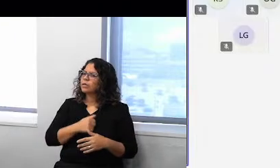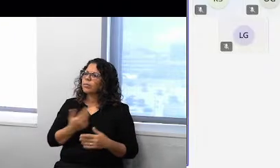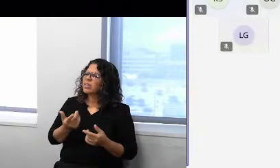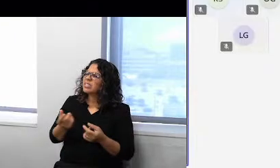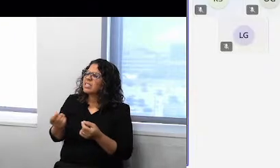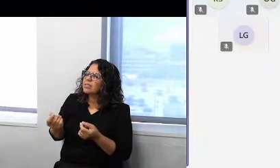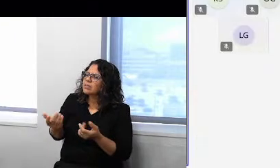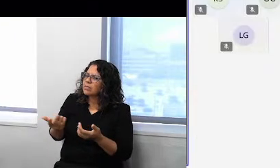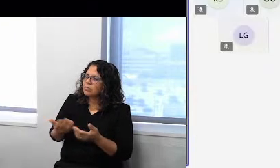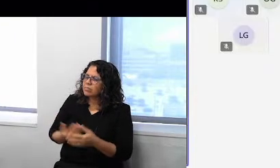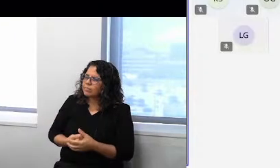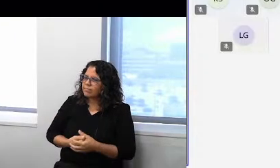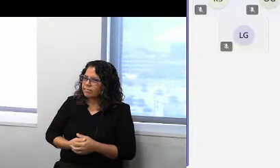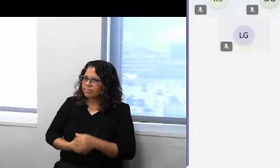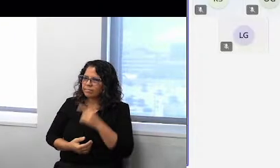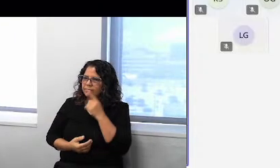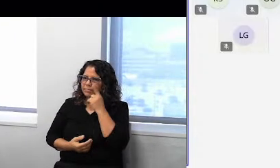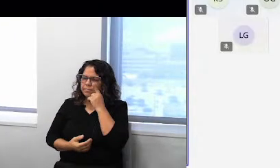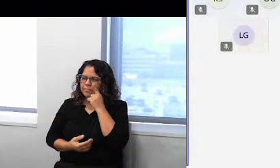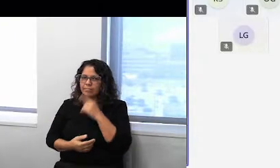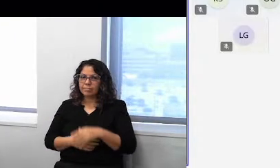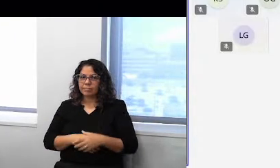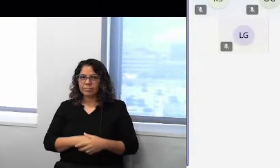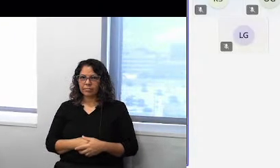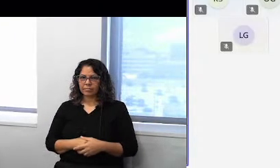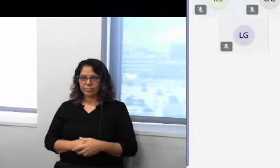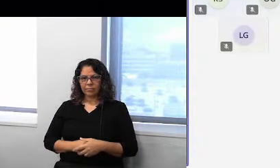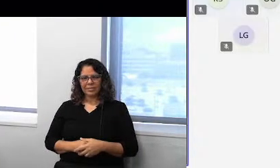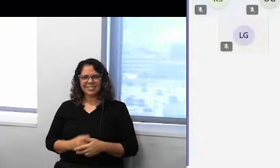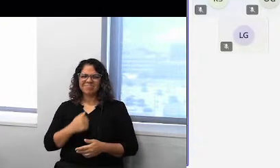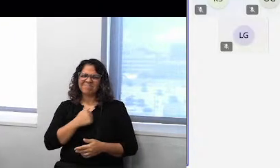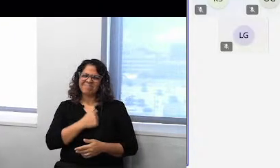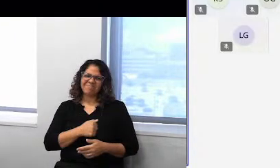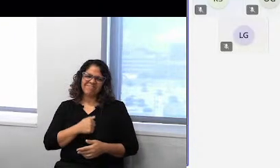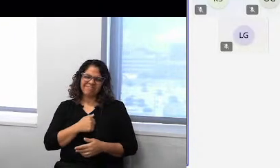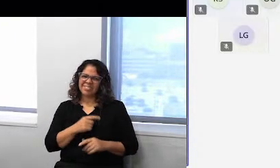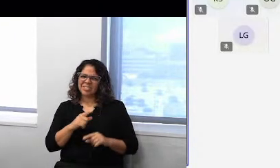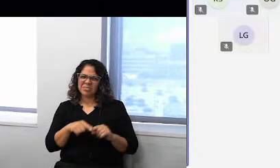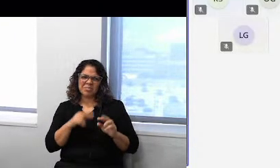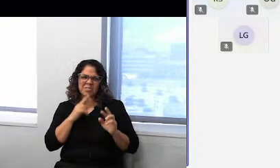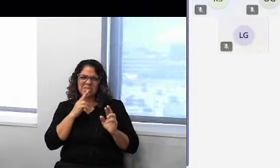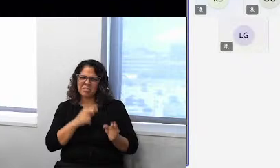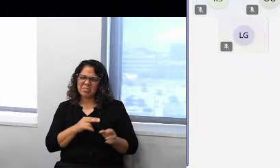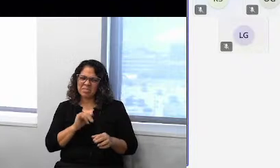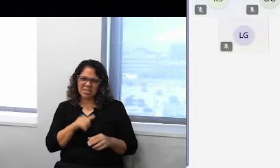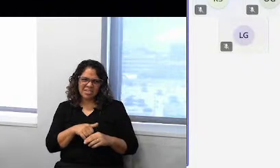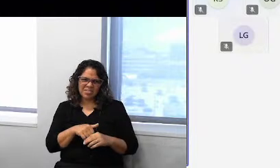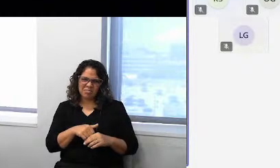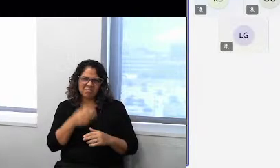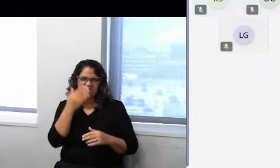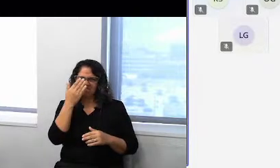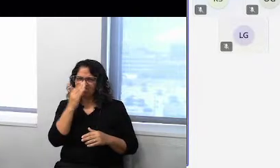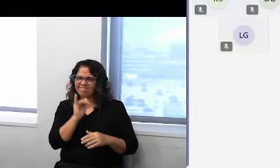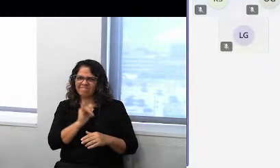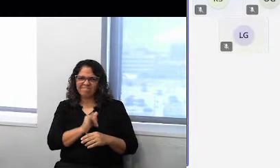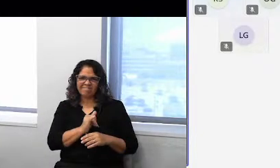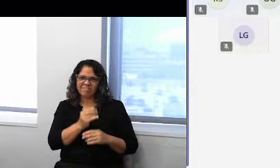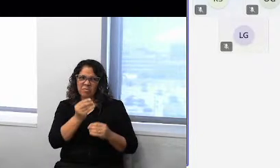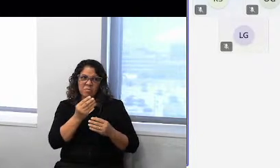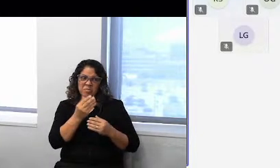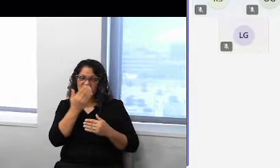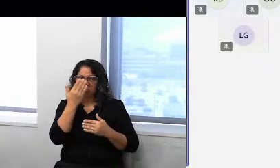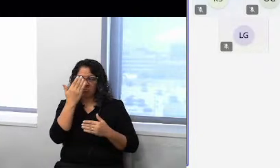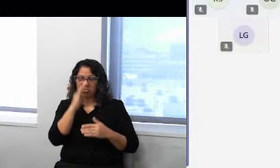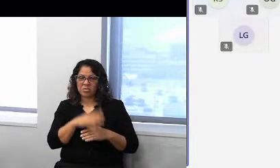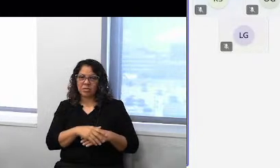apologize, Victor, but I do not have the details to be able to answer that question. Will they do frequency? Like I said,